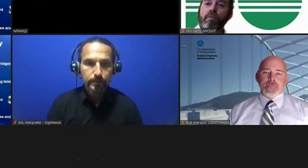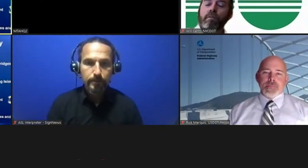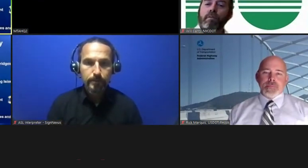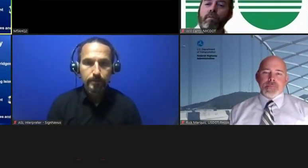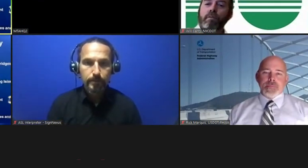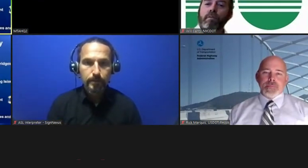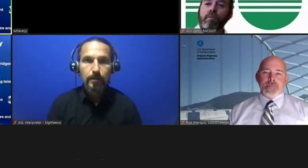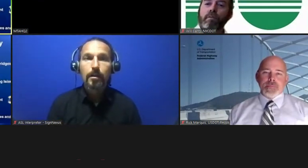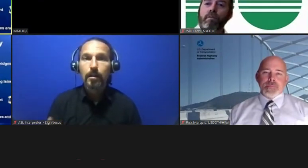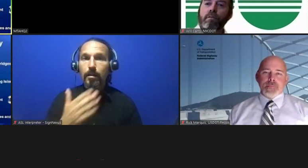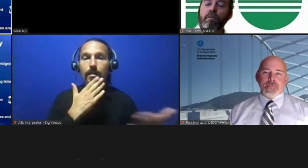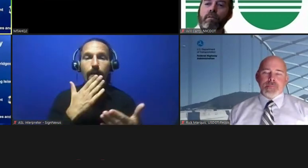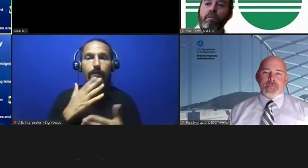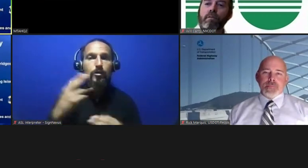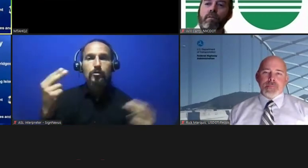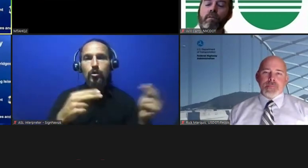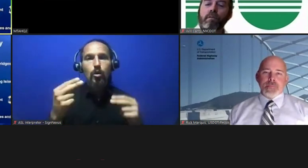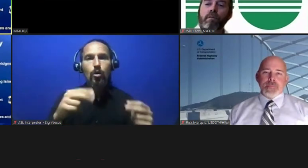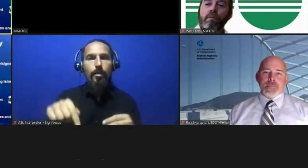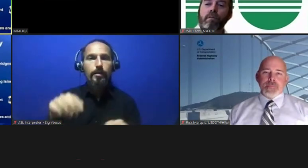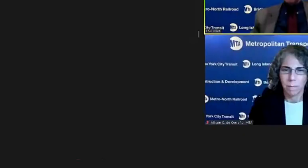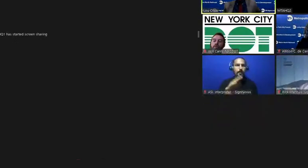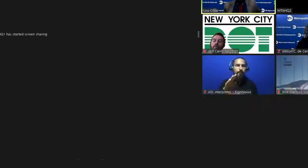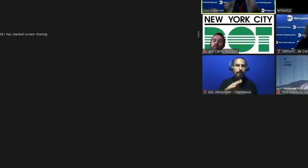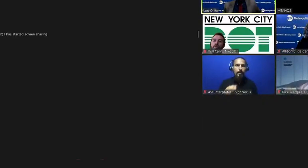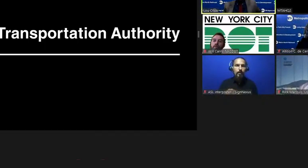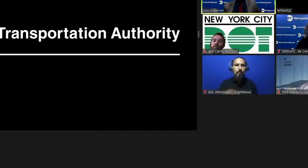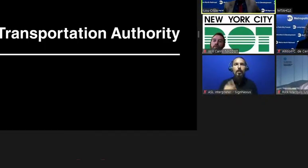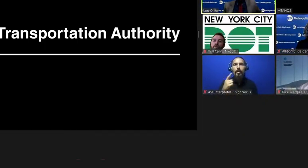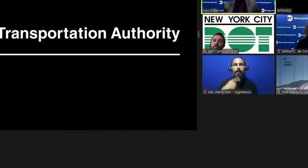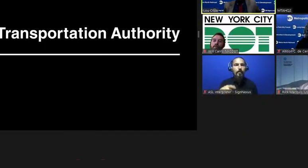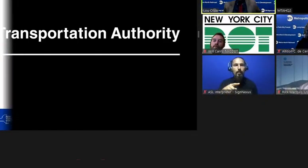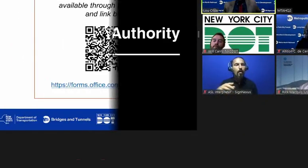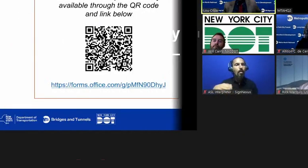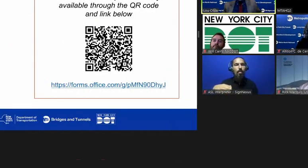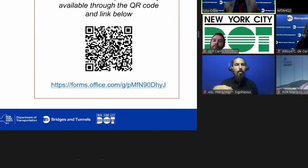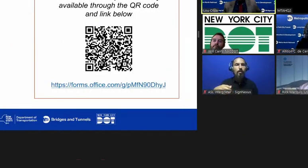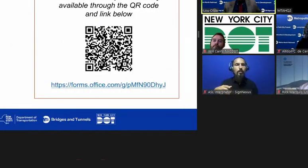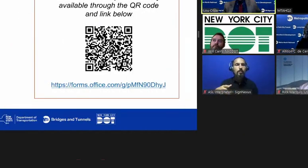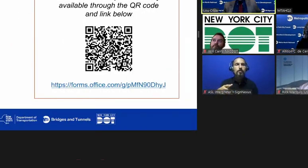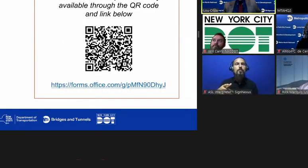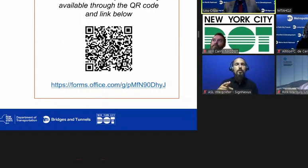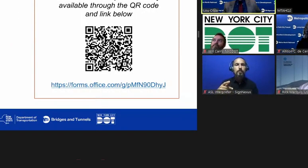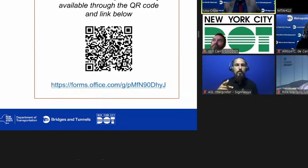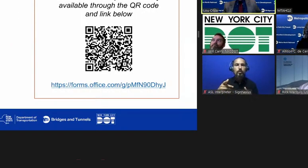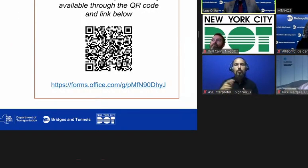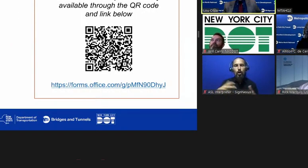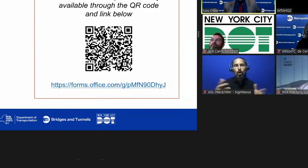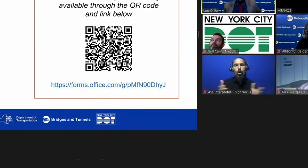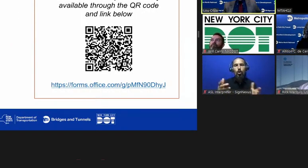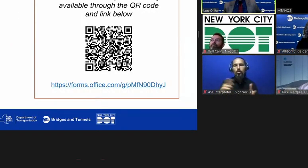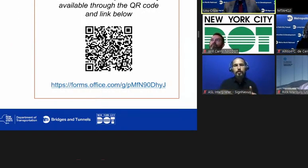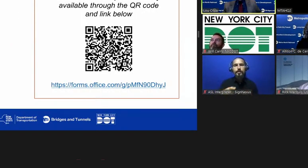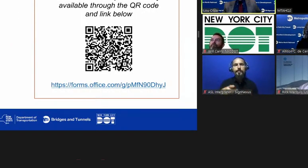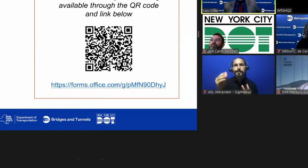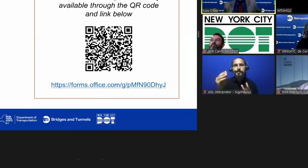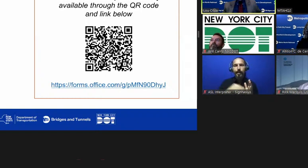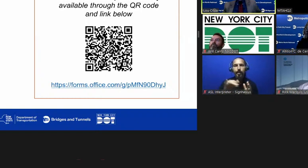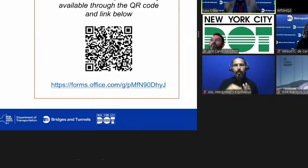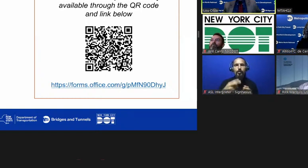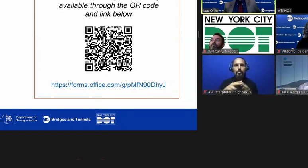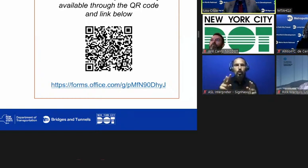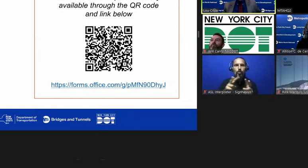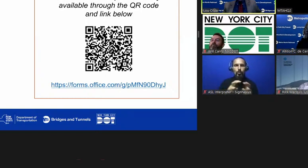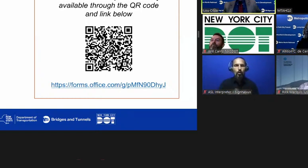thank you all for joining us this evening for those who did not do so already we encourage you to take our short survey via the